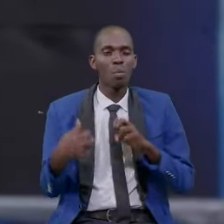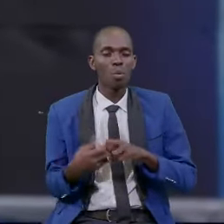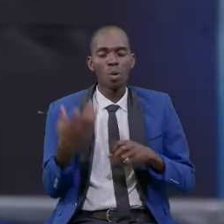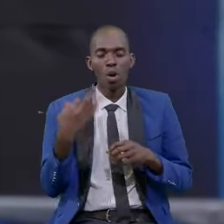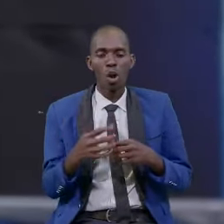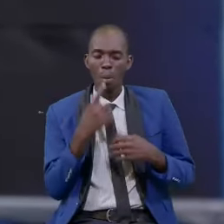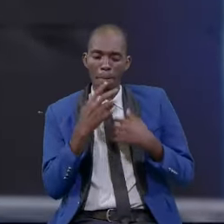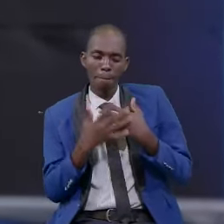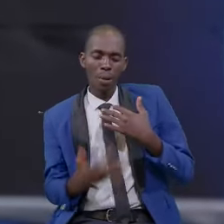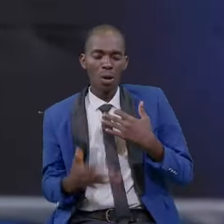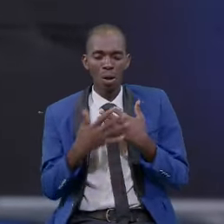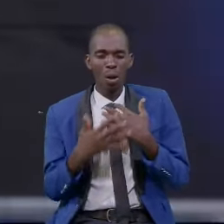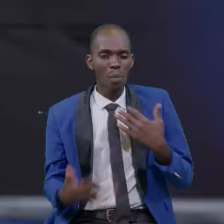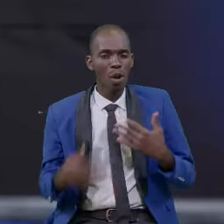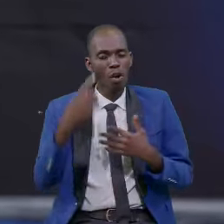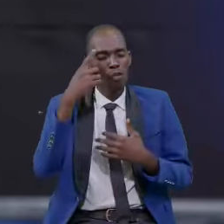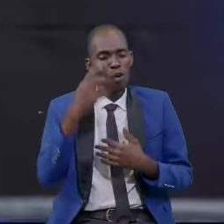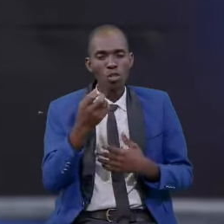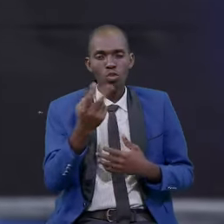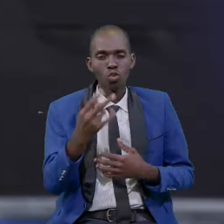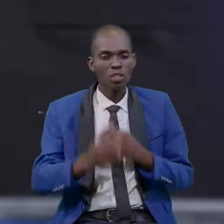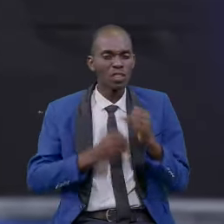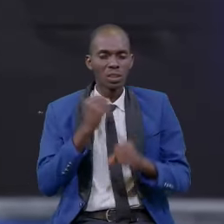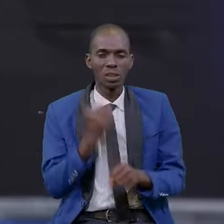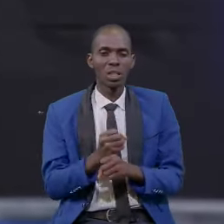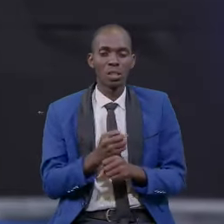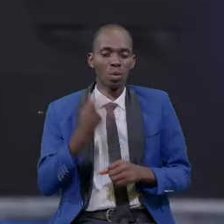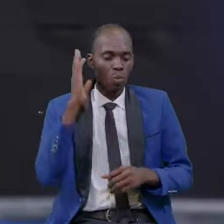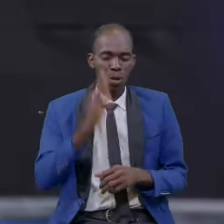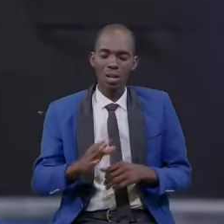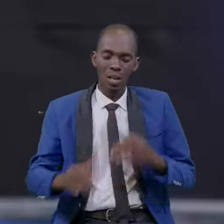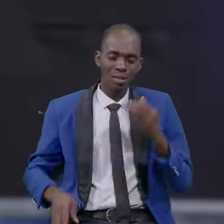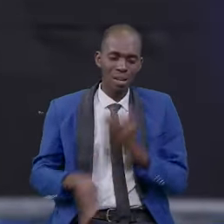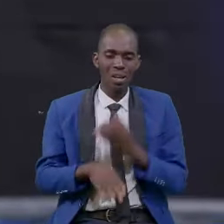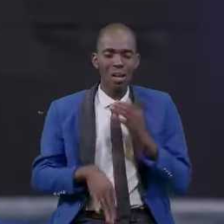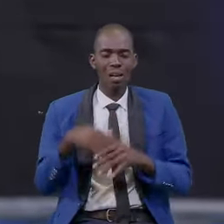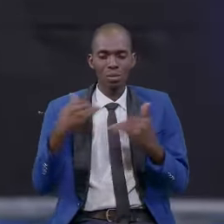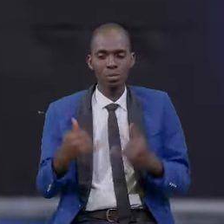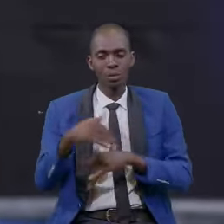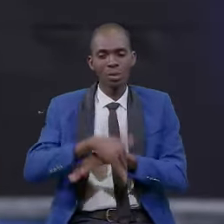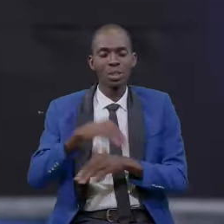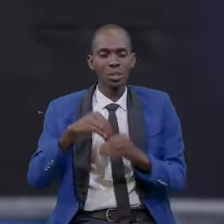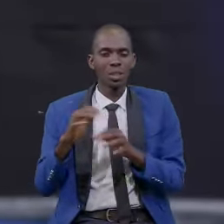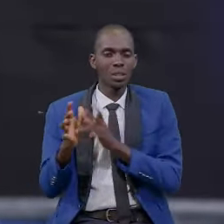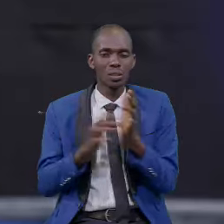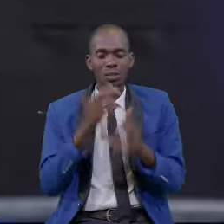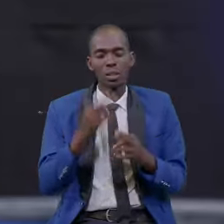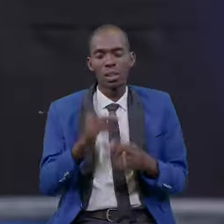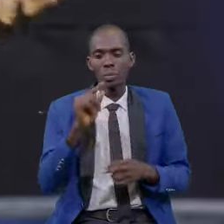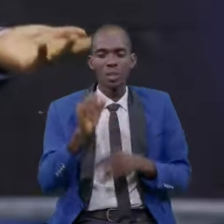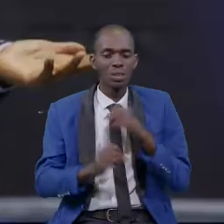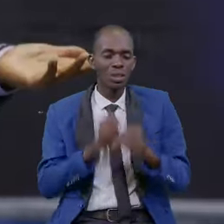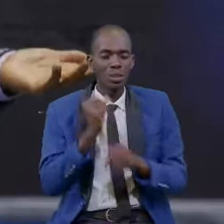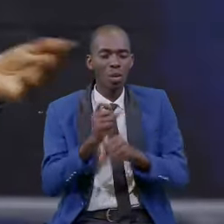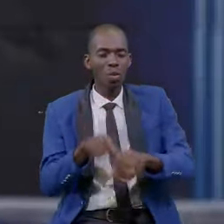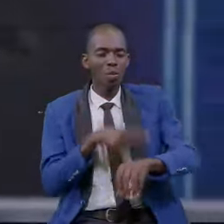12 years problem will vanish away here tonight. 20 years problem will vanish away here tonight.